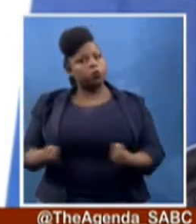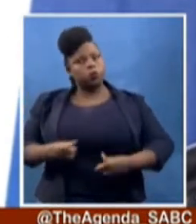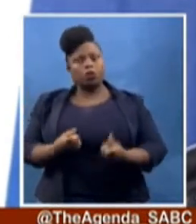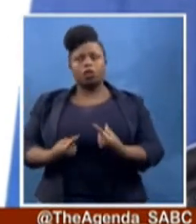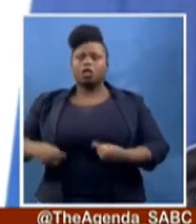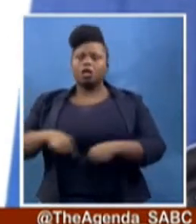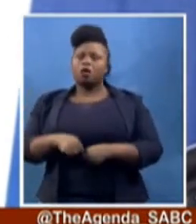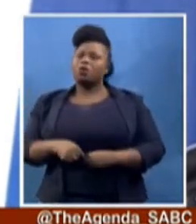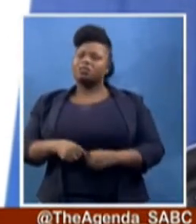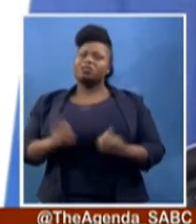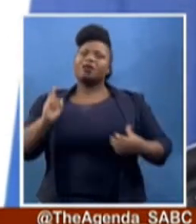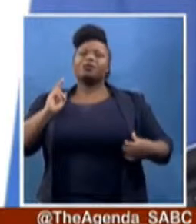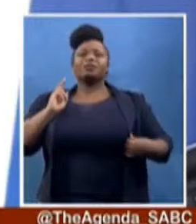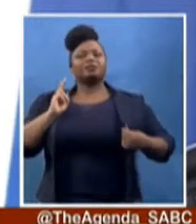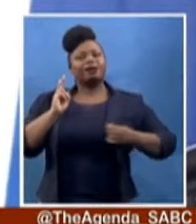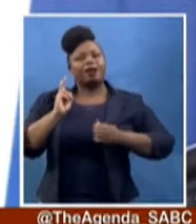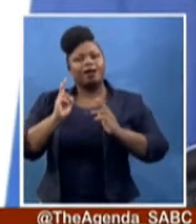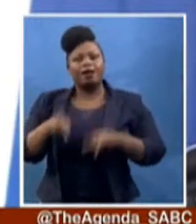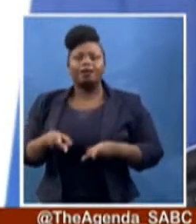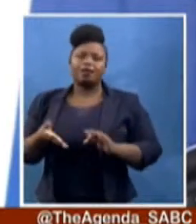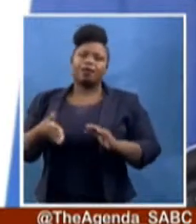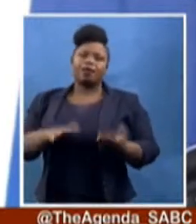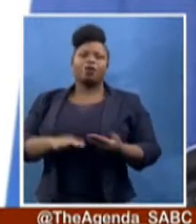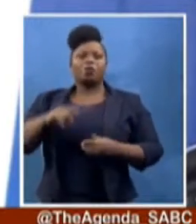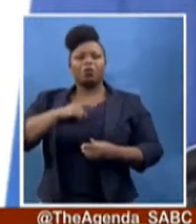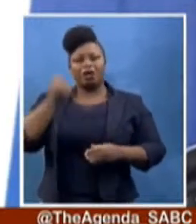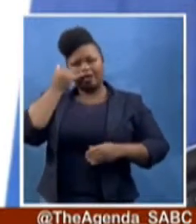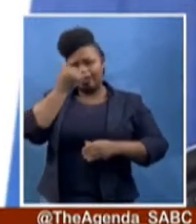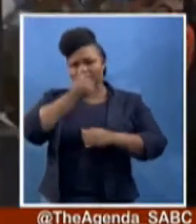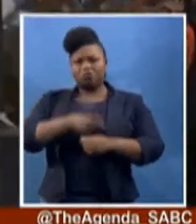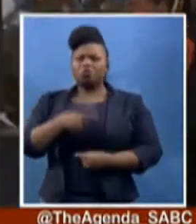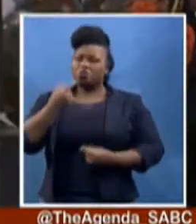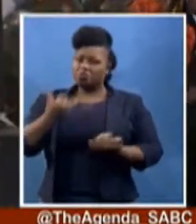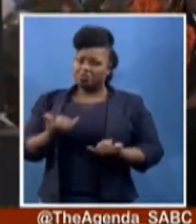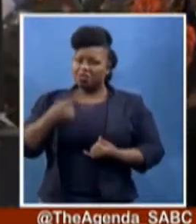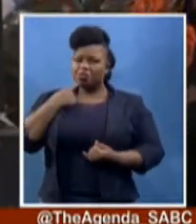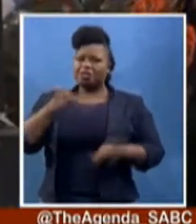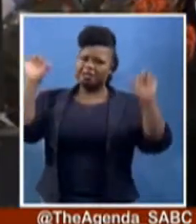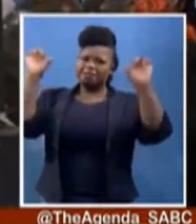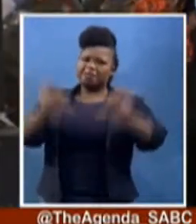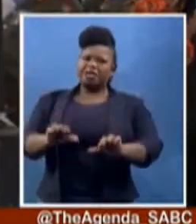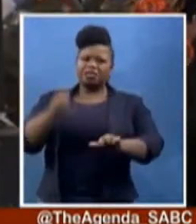re phansi ngenyaope phansi.